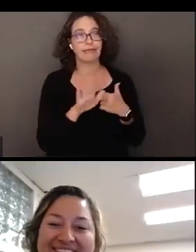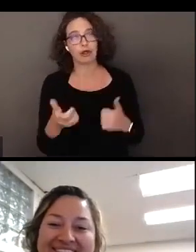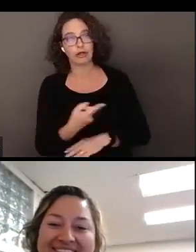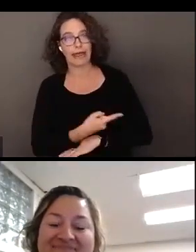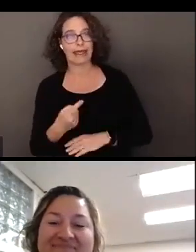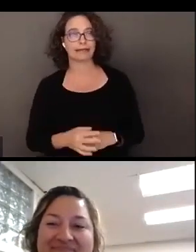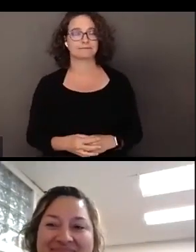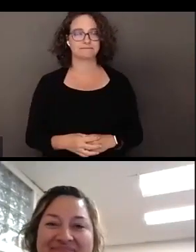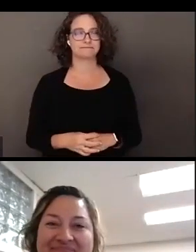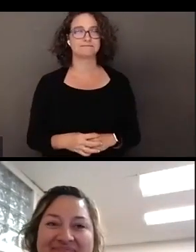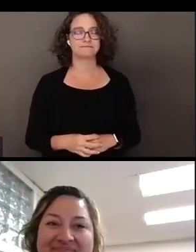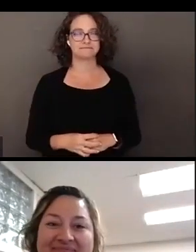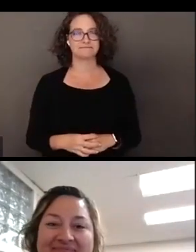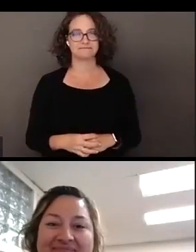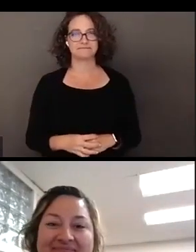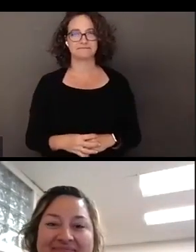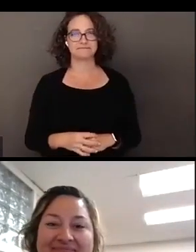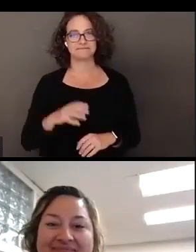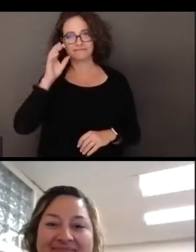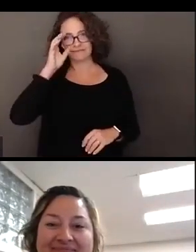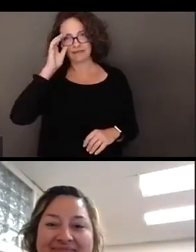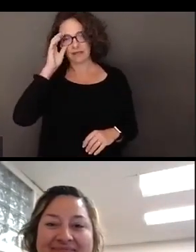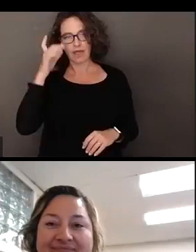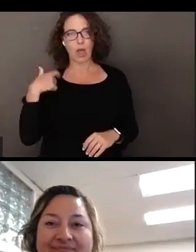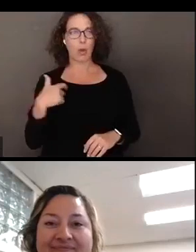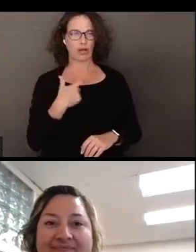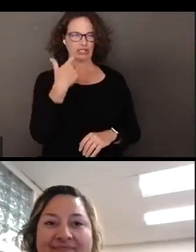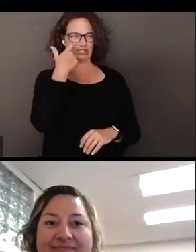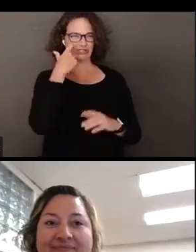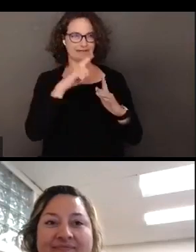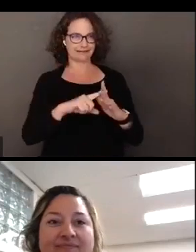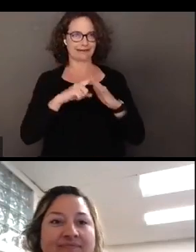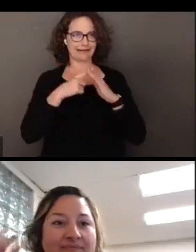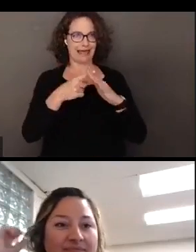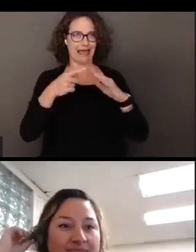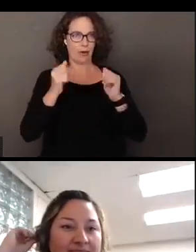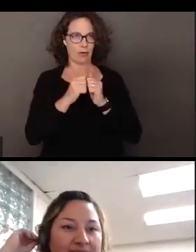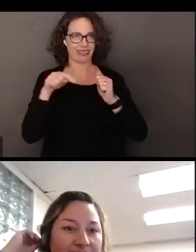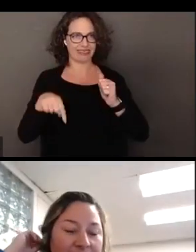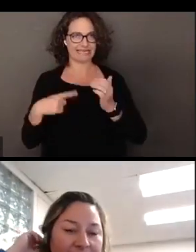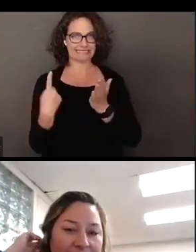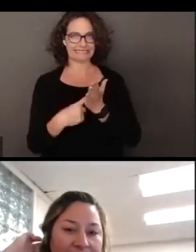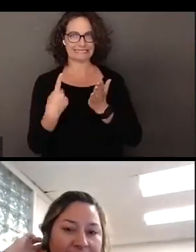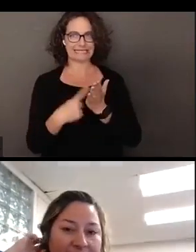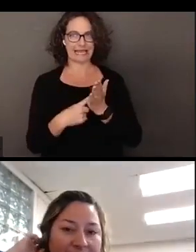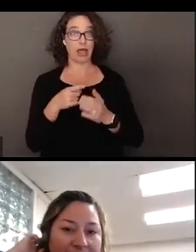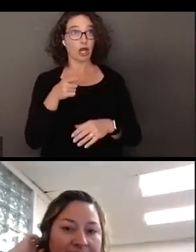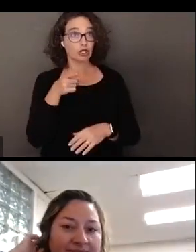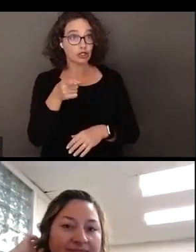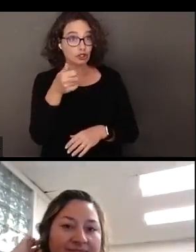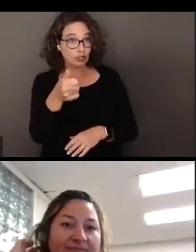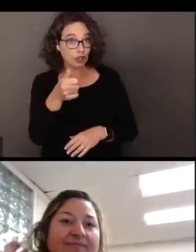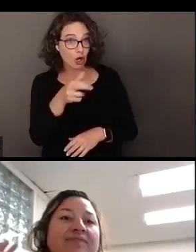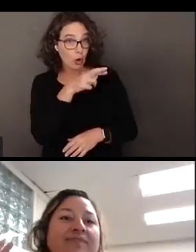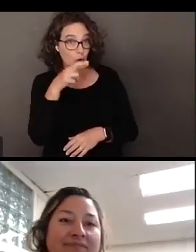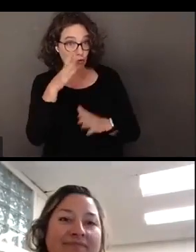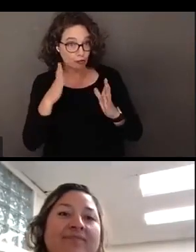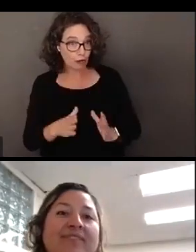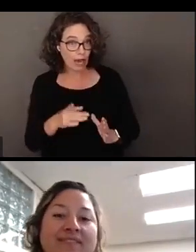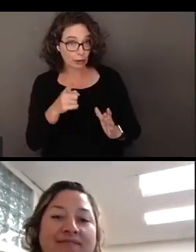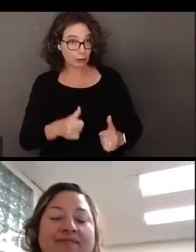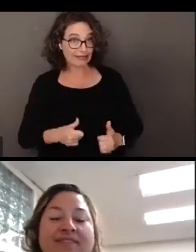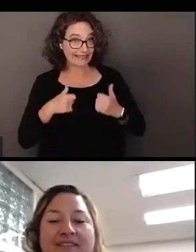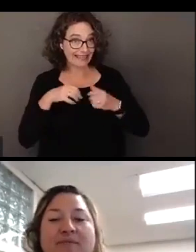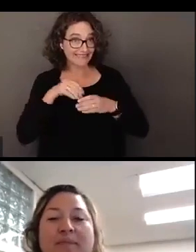Thanks, Hannah. So, we're just getting kicked off in this discussion, and you're a rancher yourself down in Southern Colorado.